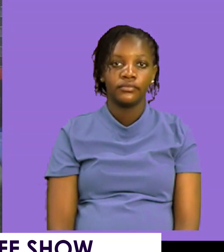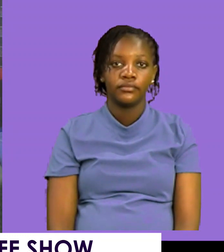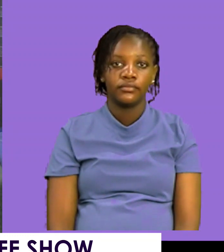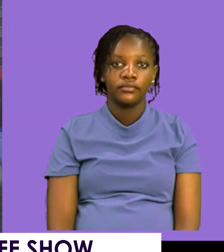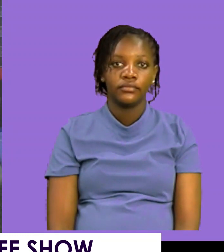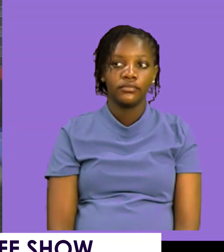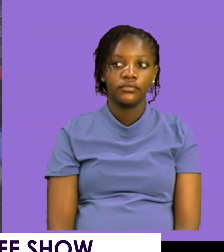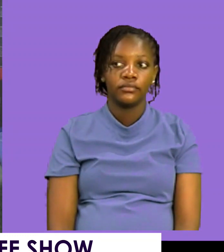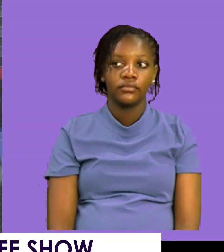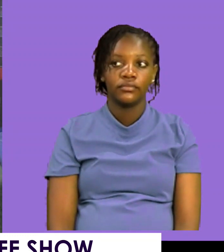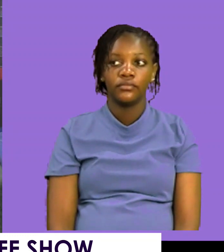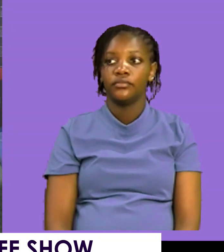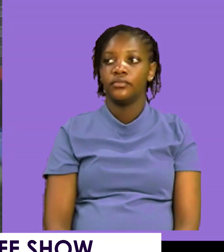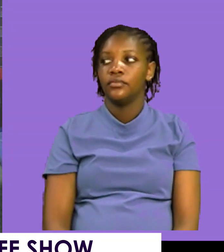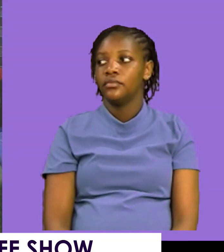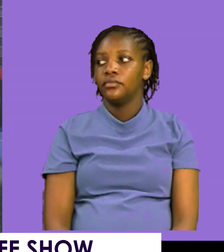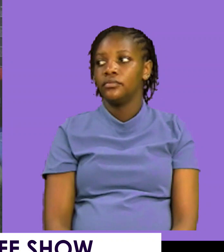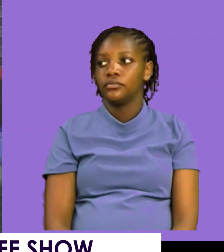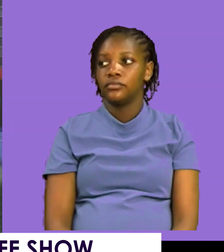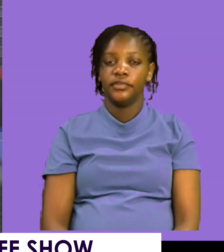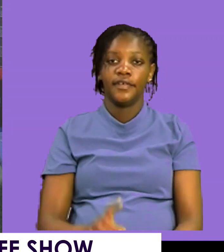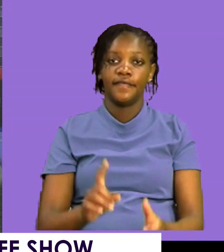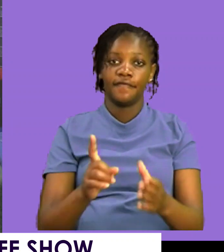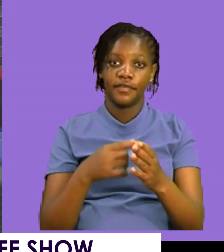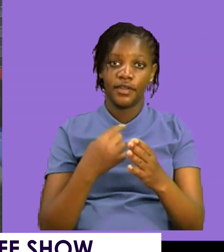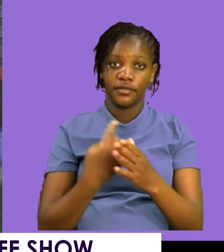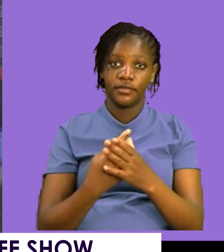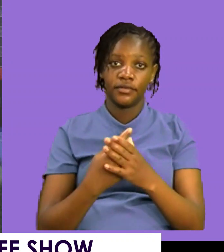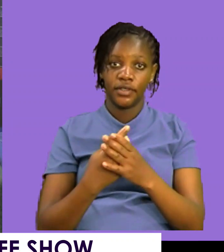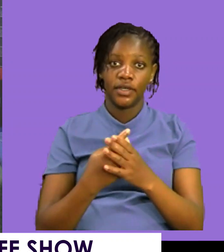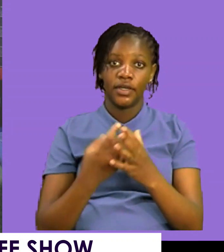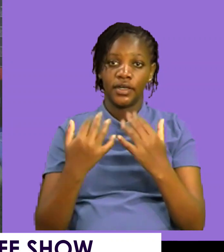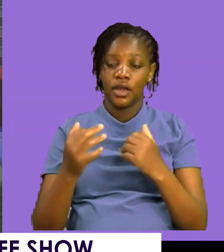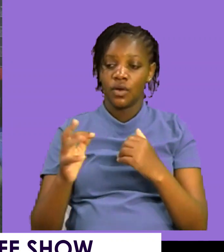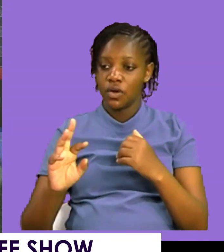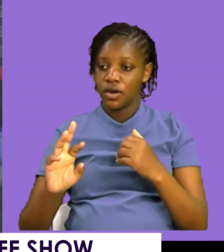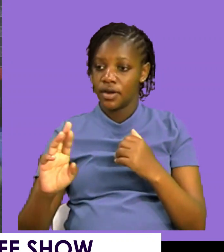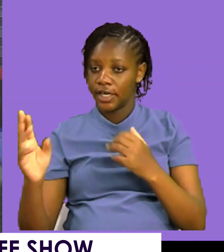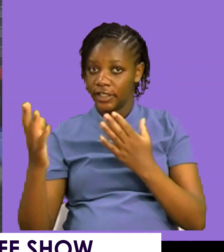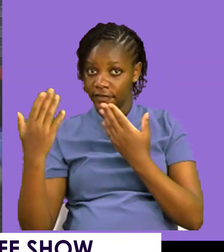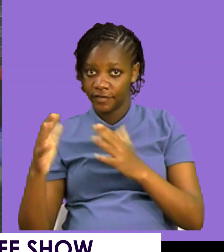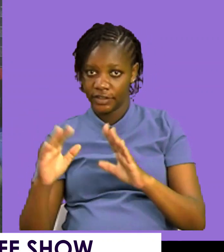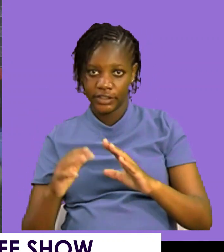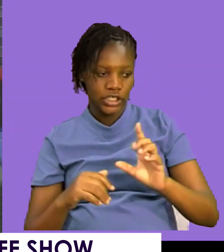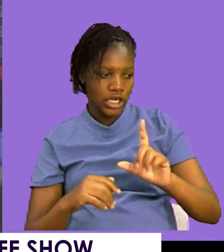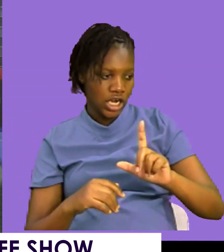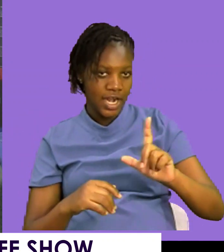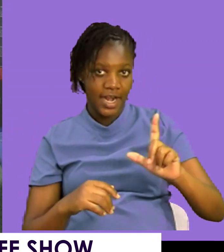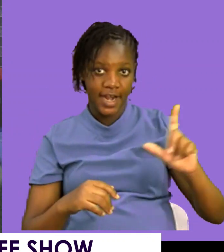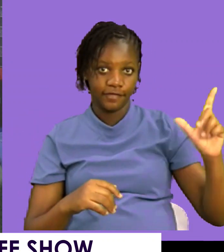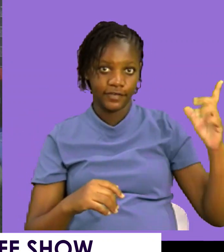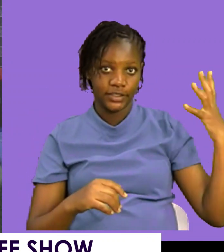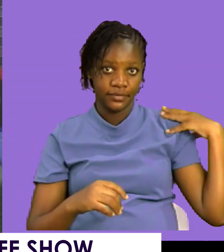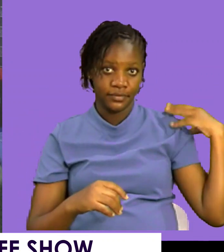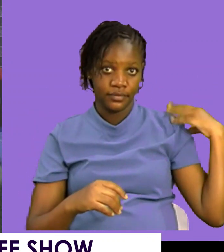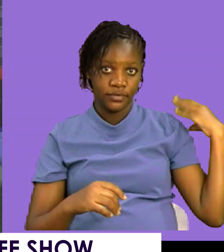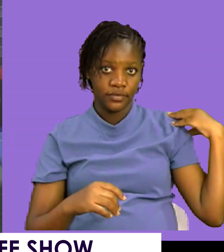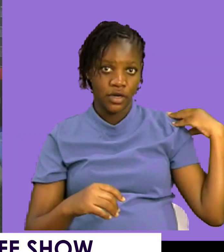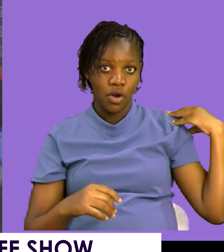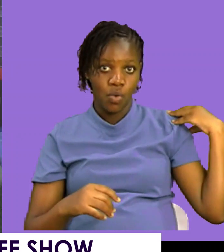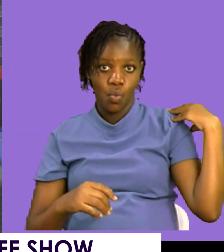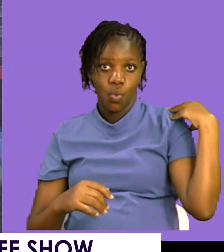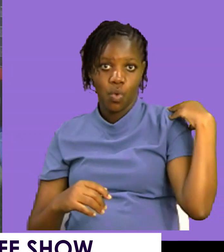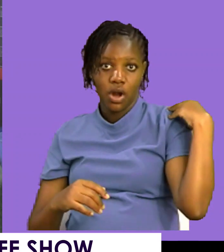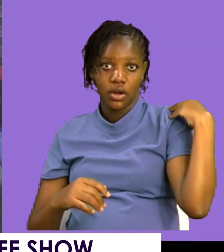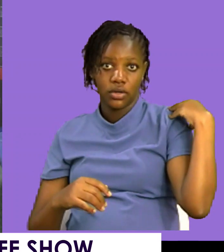5, take it back. I want you to hold the second shoulder take it front.